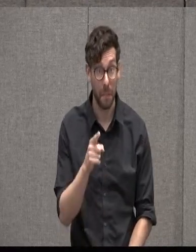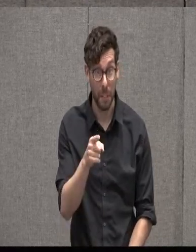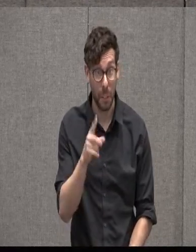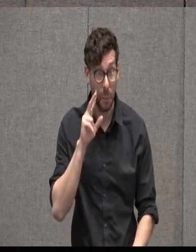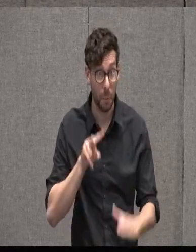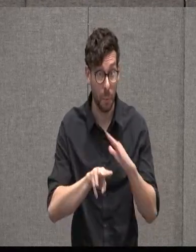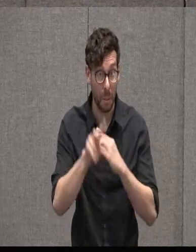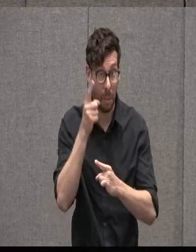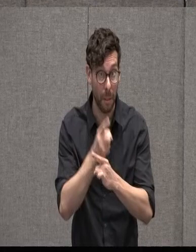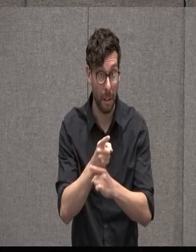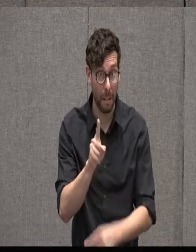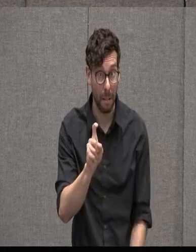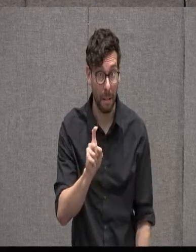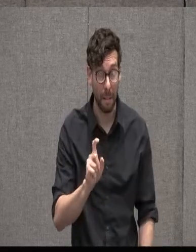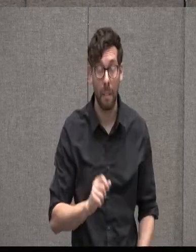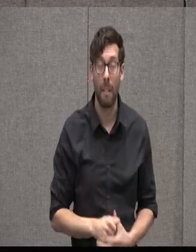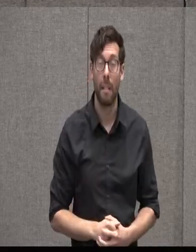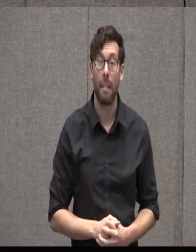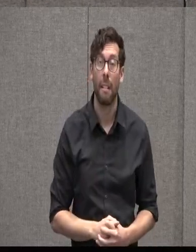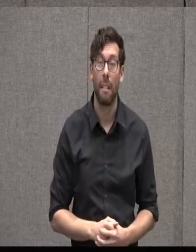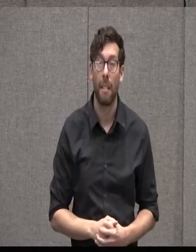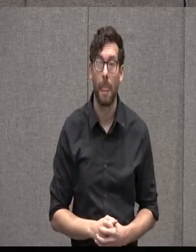Let's do that again.